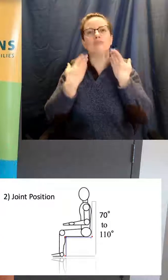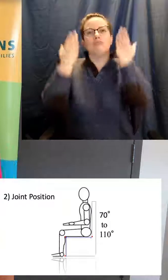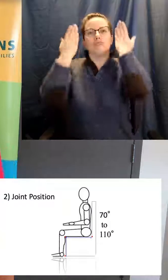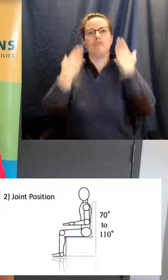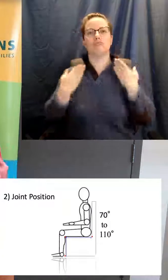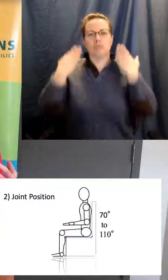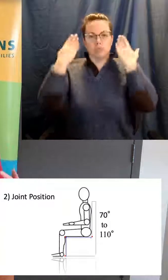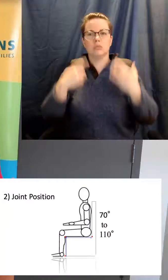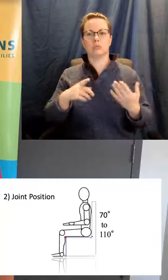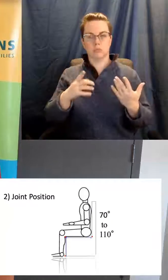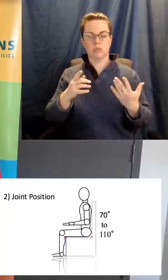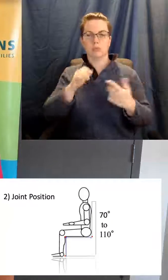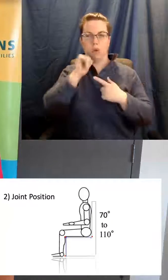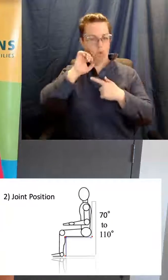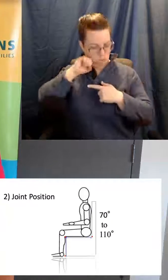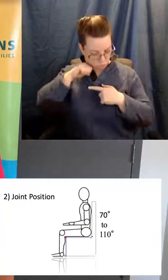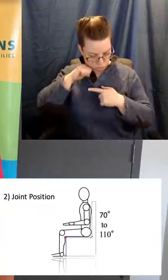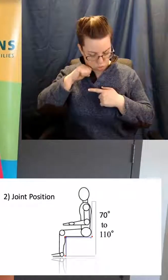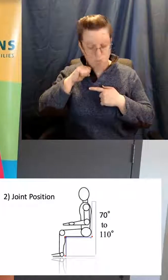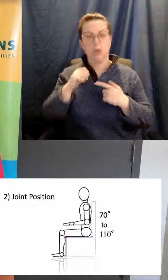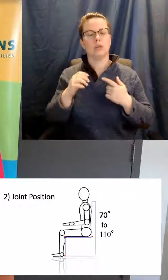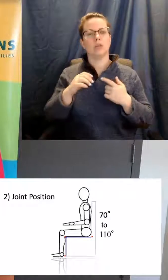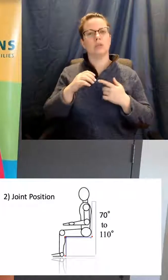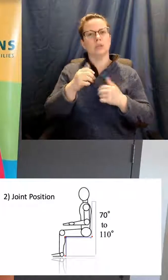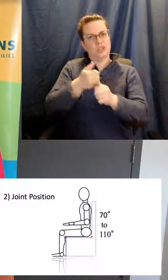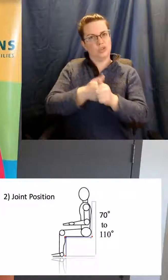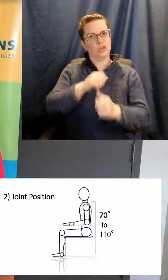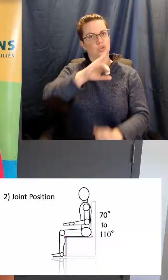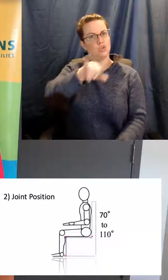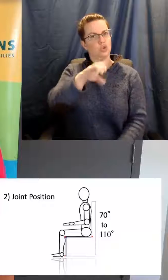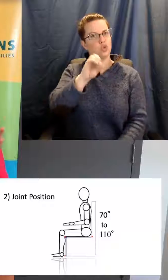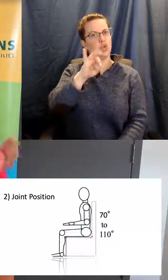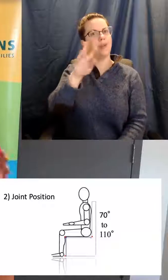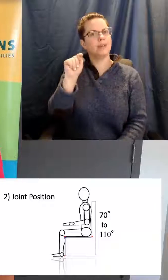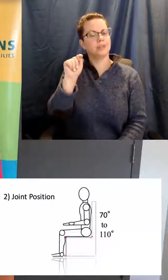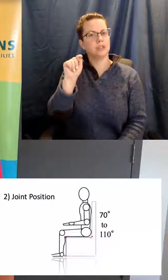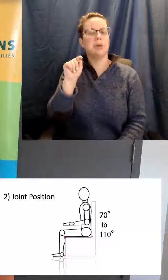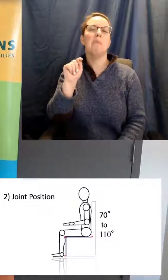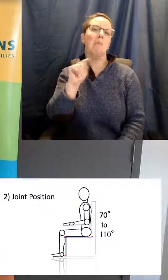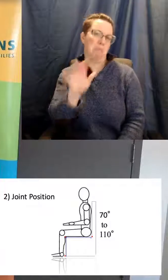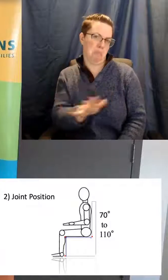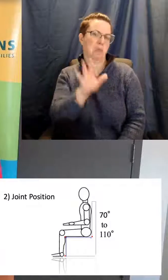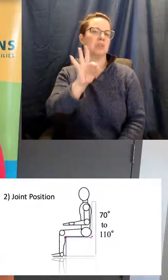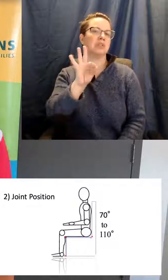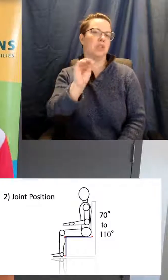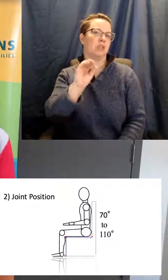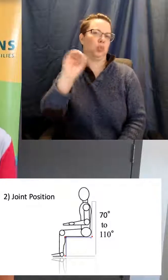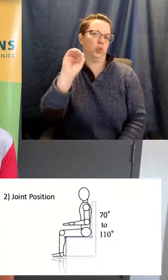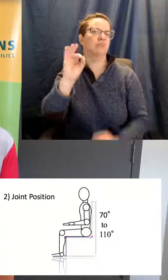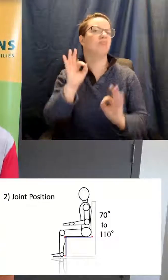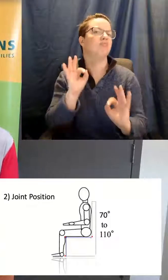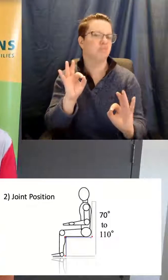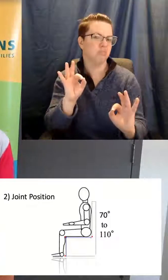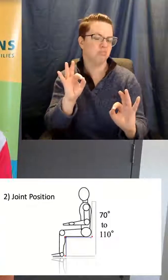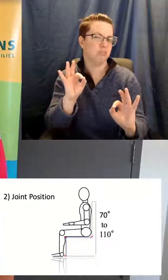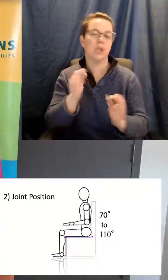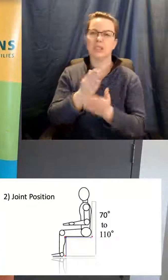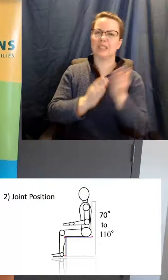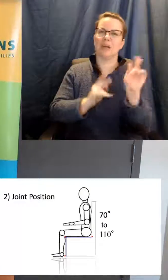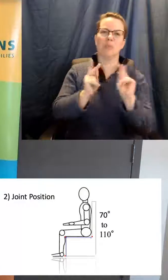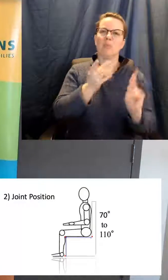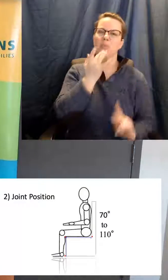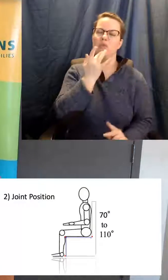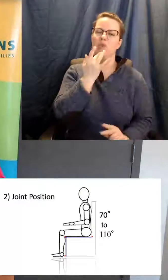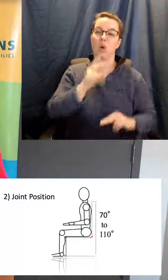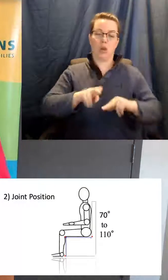joint position where those main joints are at about 90 degrees. Now, some people are going to say, yeah, but I like to stretch my feet when I sit in my chair. That's